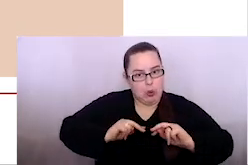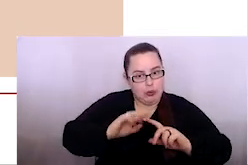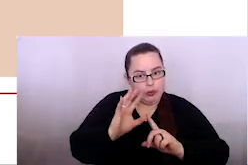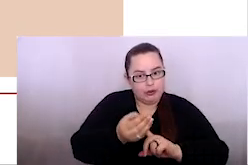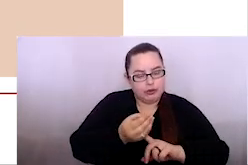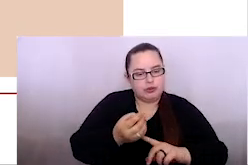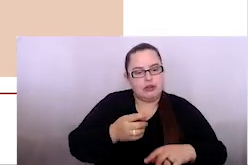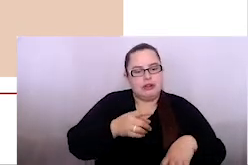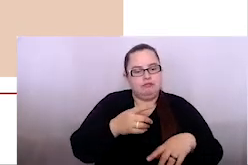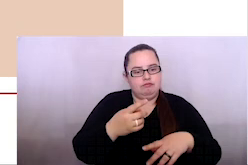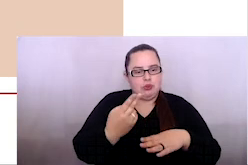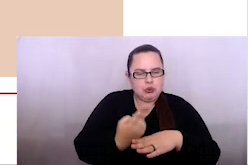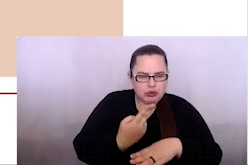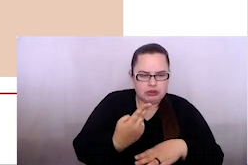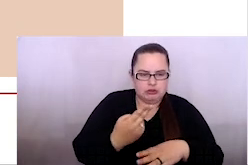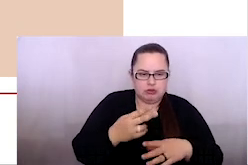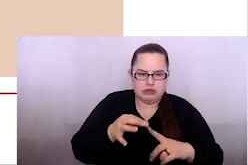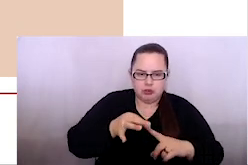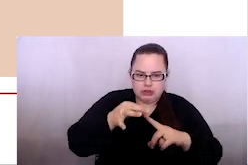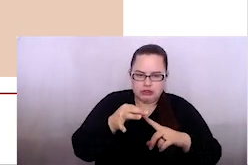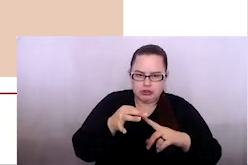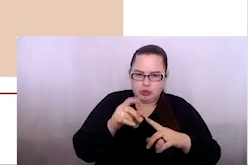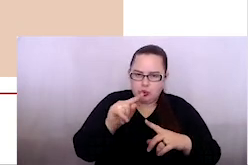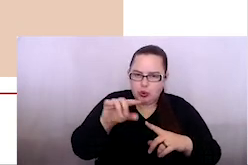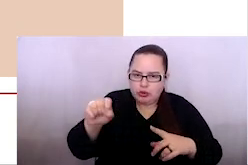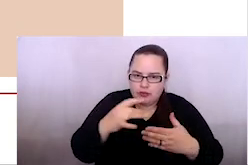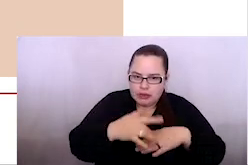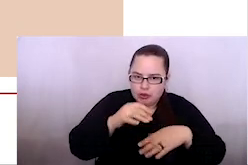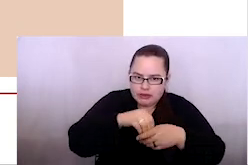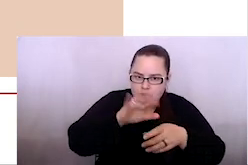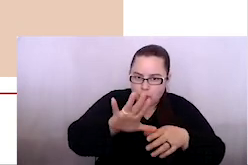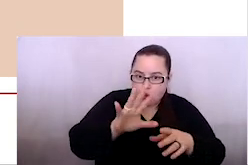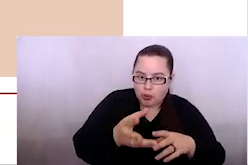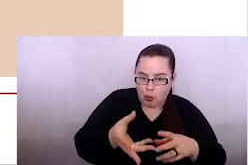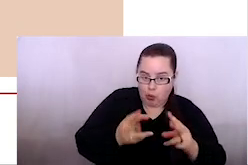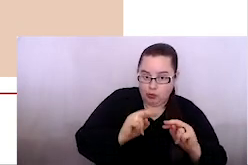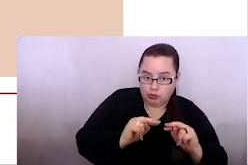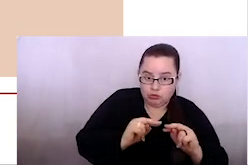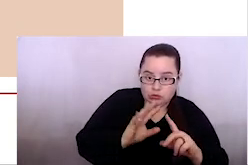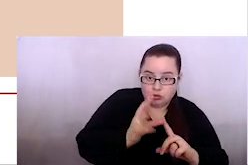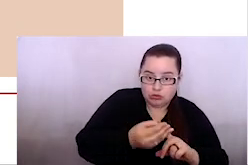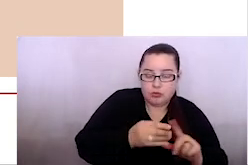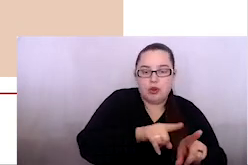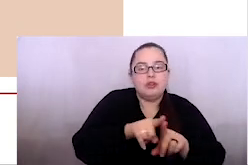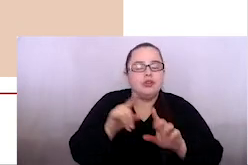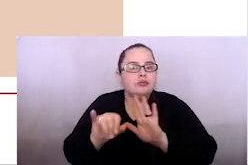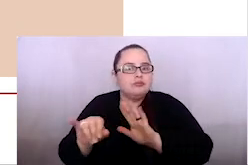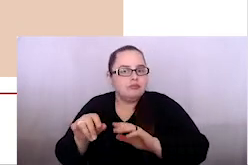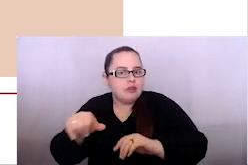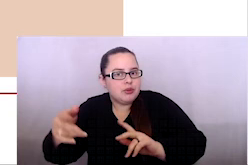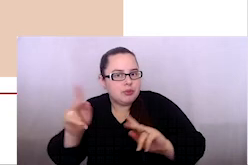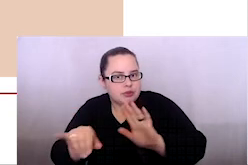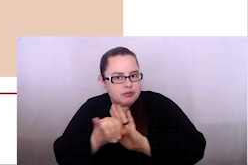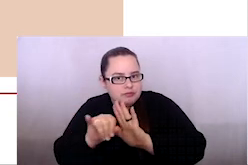and resources available within your own culture, but also valuing others and their own identity of being, and also